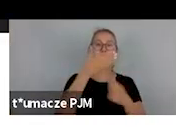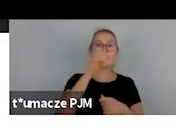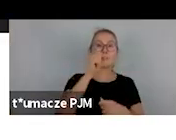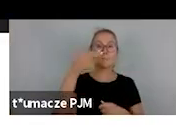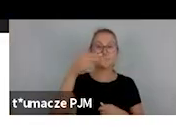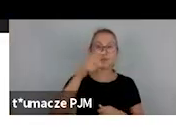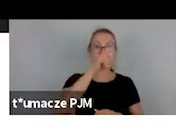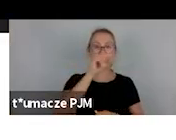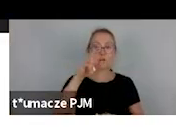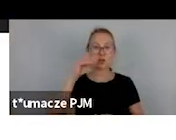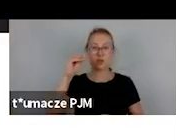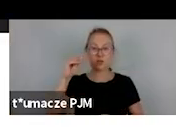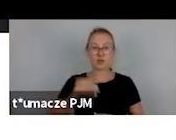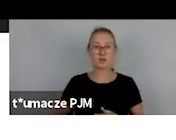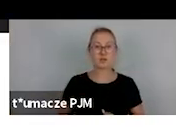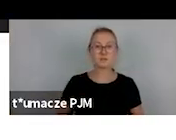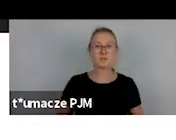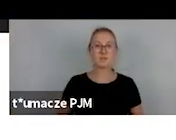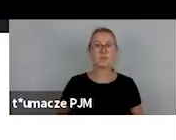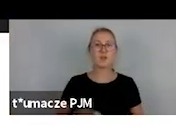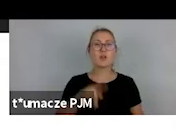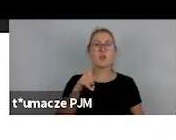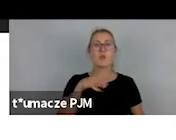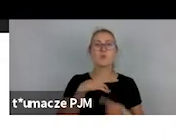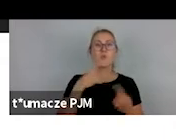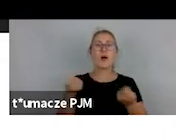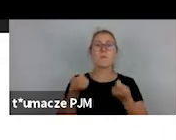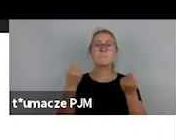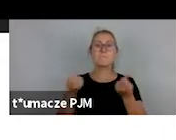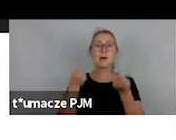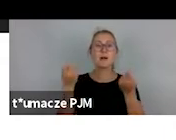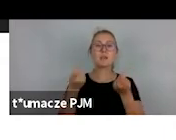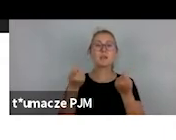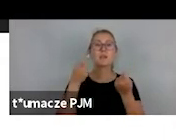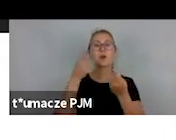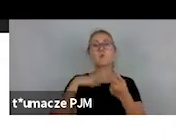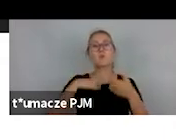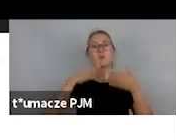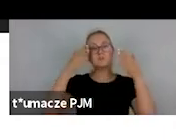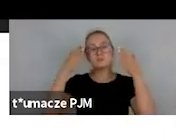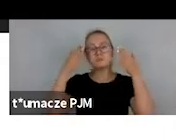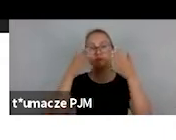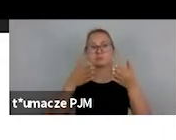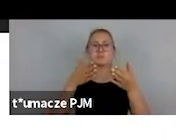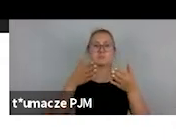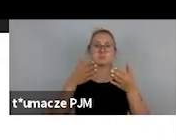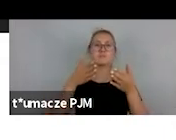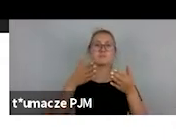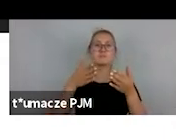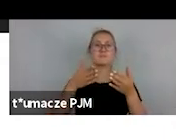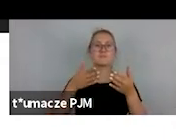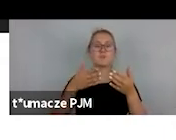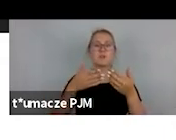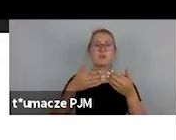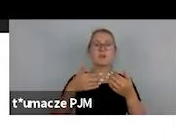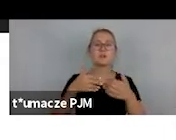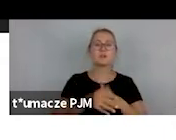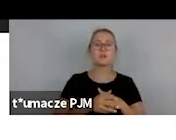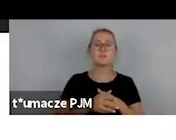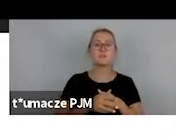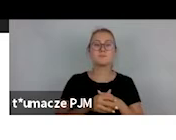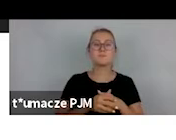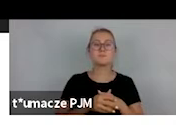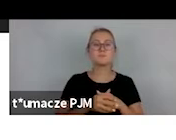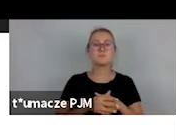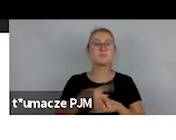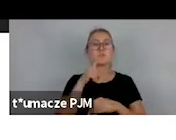much focused on increasing men's involvement in active, non-violent parenting, and it takes very seriously this notion of men being